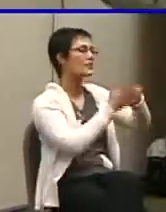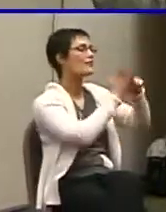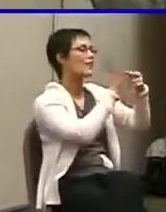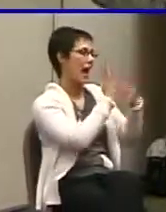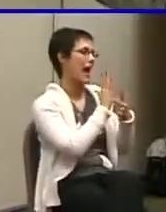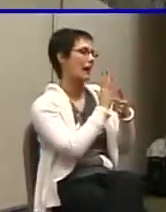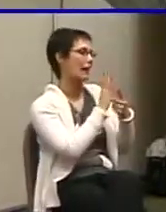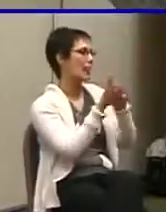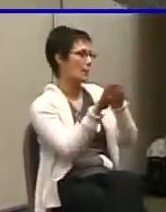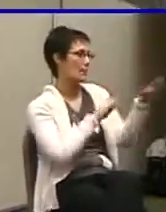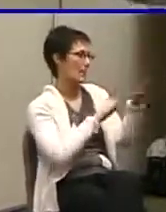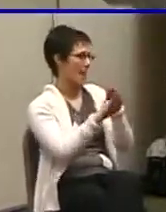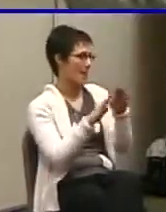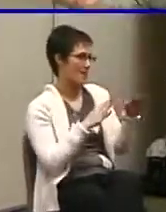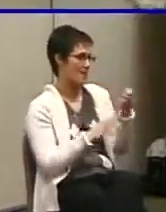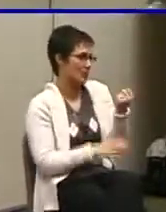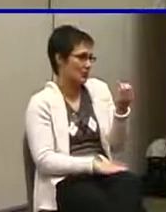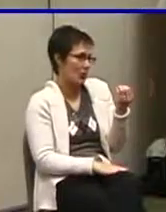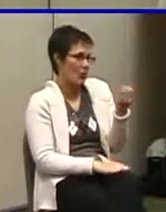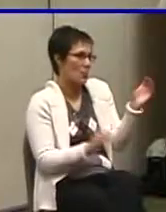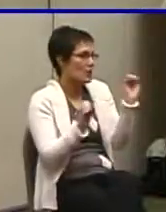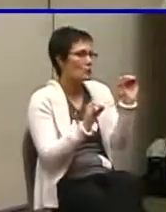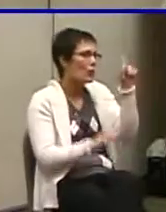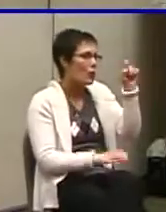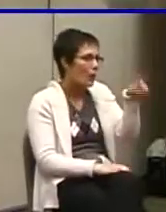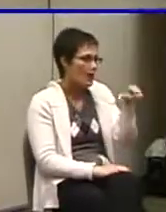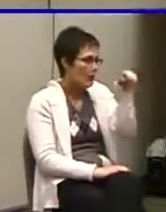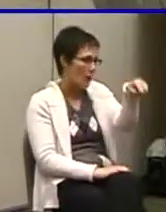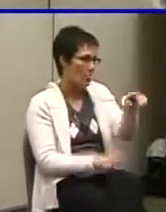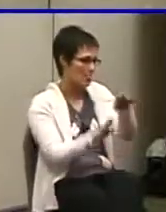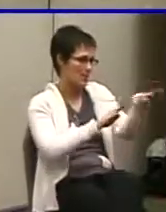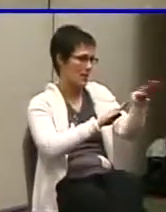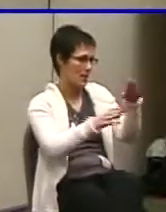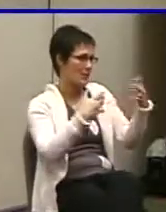I'll say, well, there's no question why this kid's behavior is still a problem.